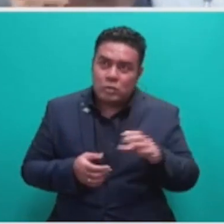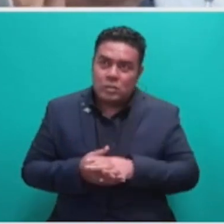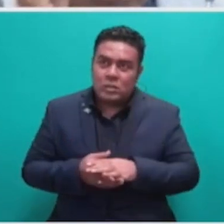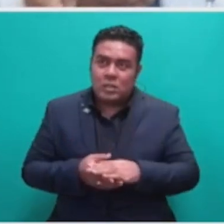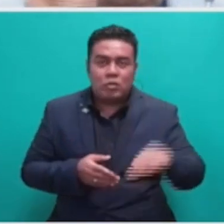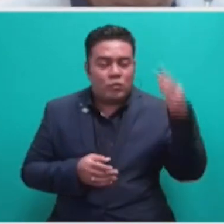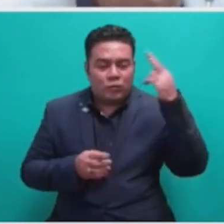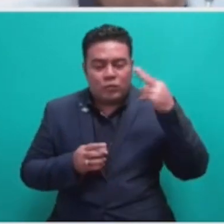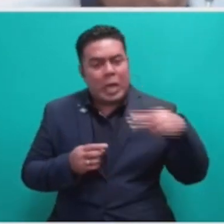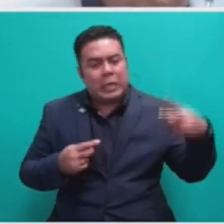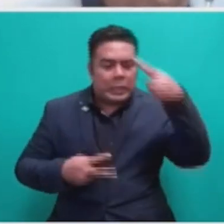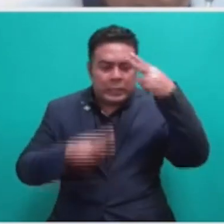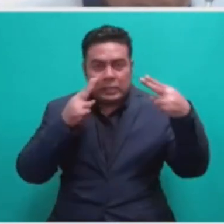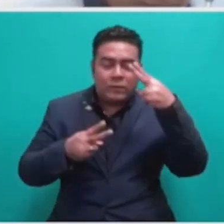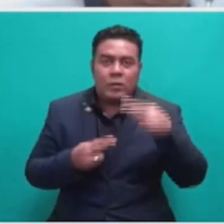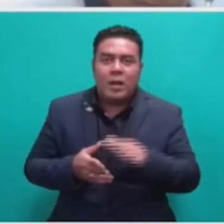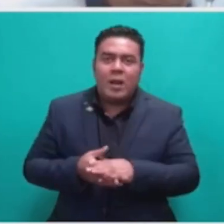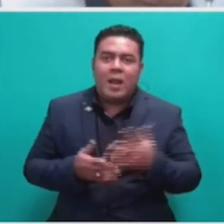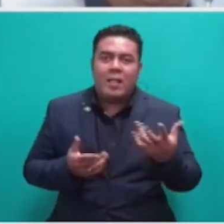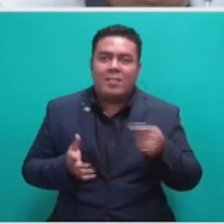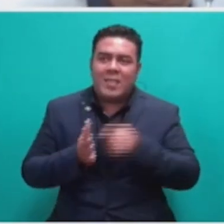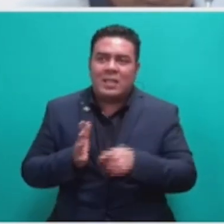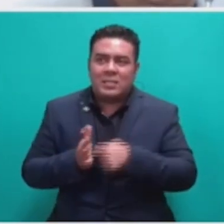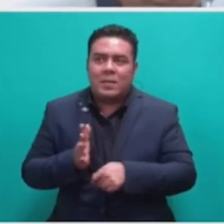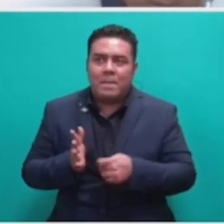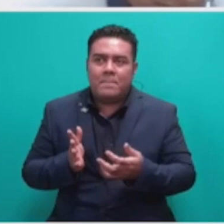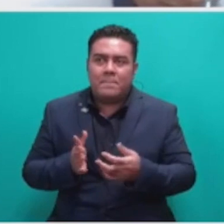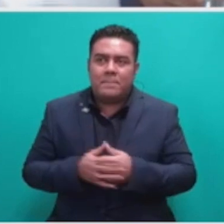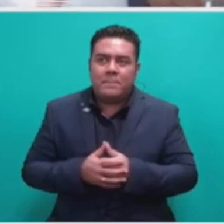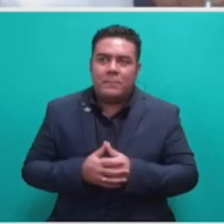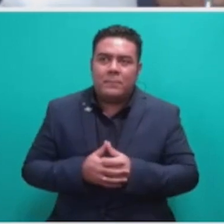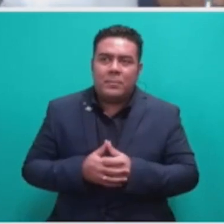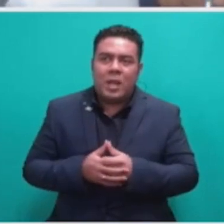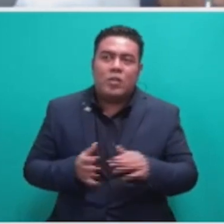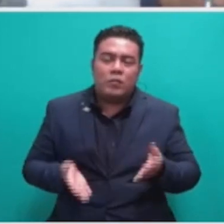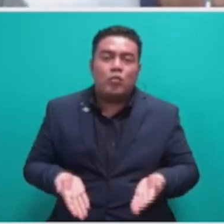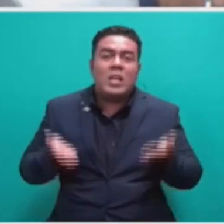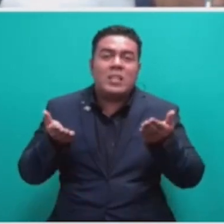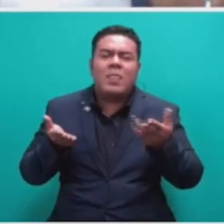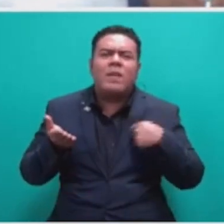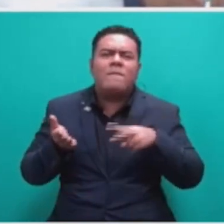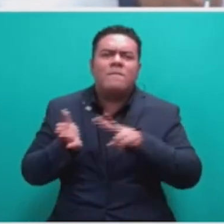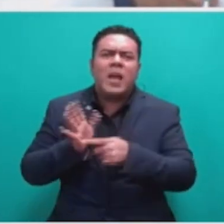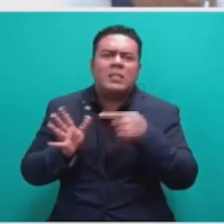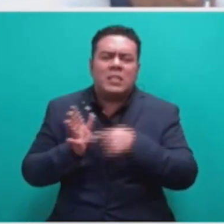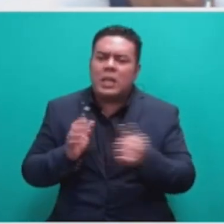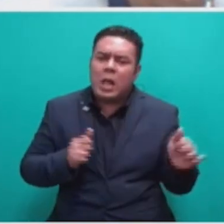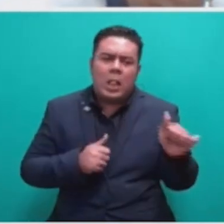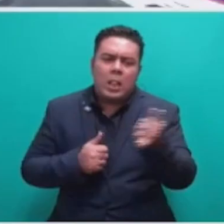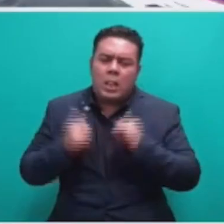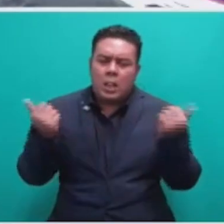cut the taxation rate on the richest people in this country but not the poorer, and you've raised VAT in a lot of different areas? Thank you, Mr.